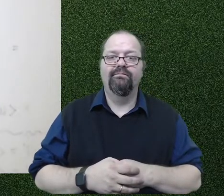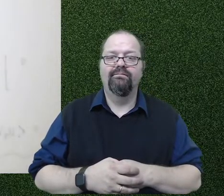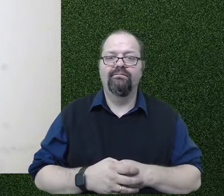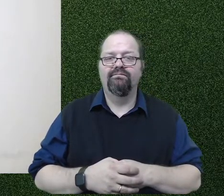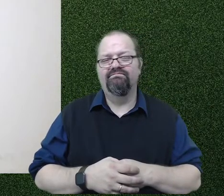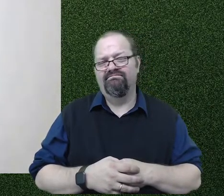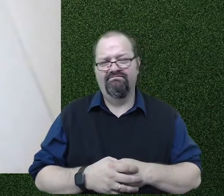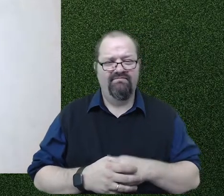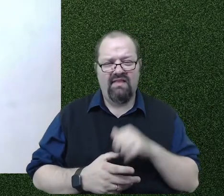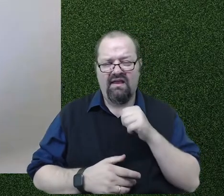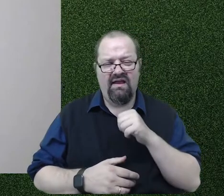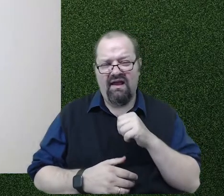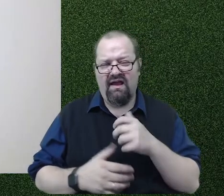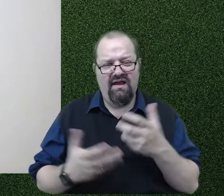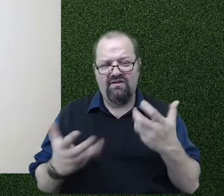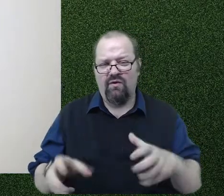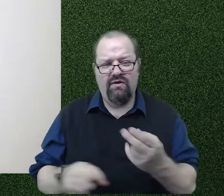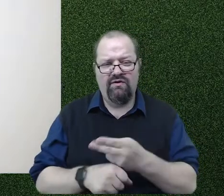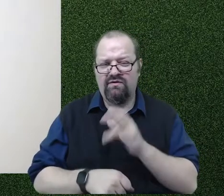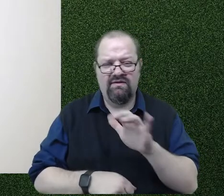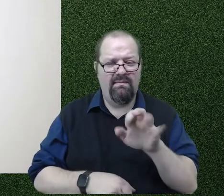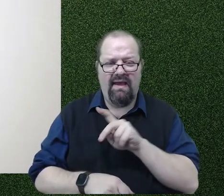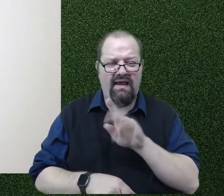And I don't think I want to use the back side of that paper.